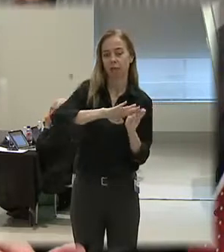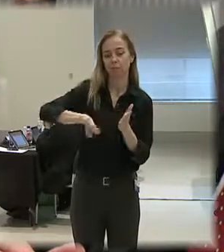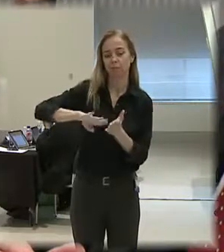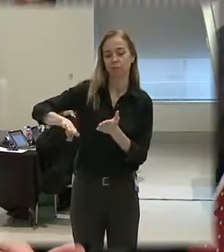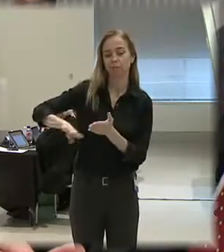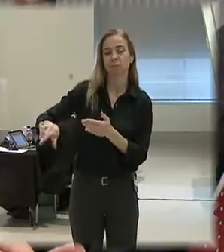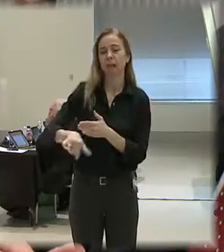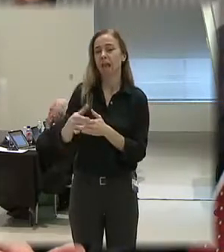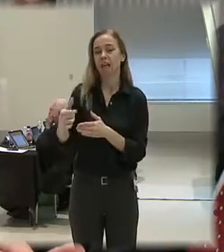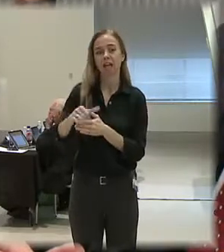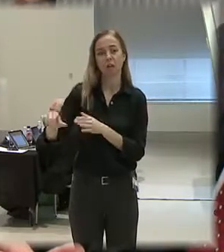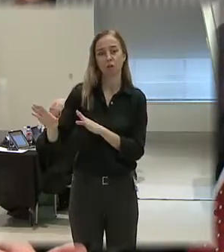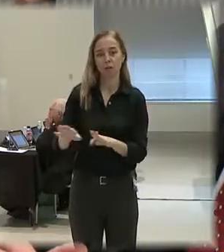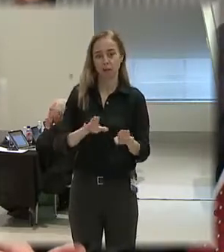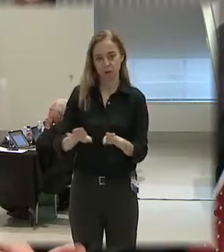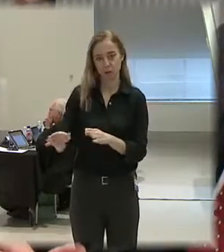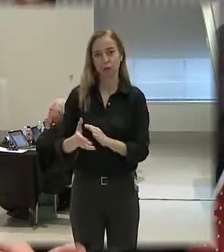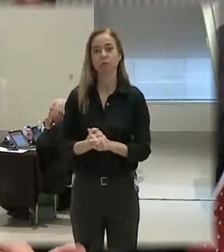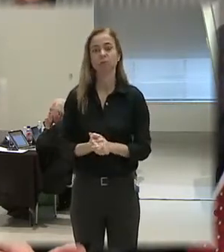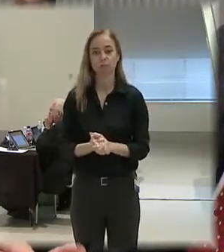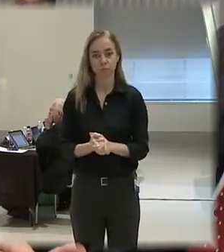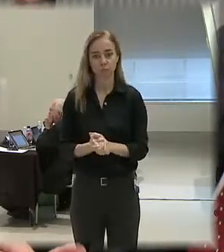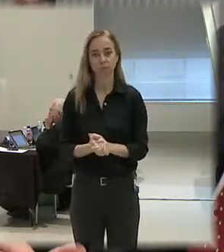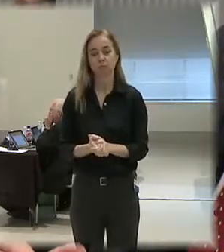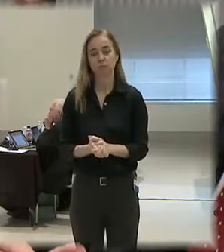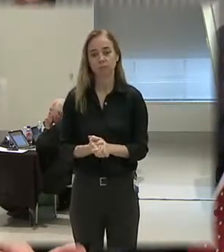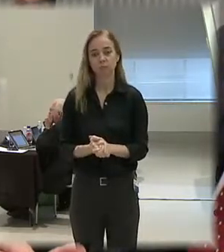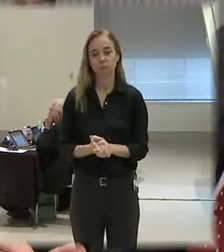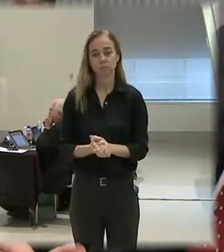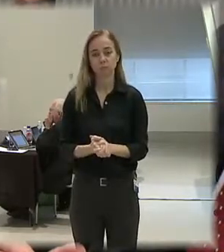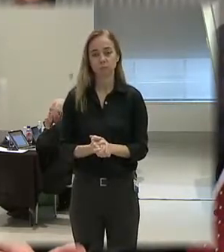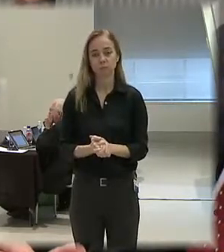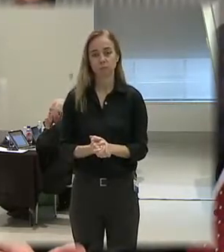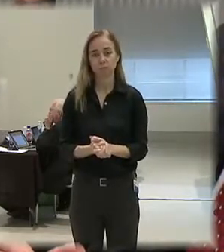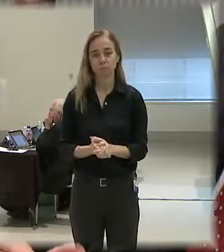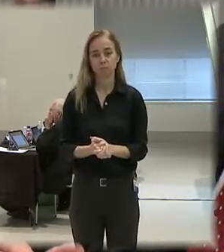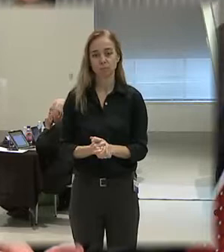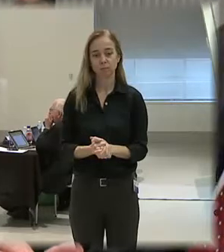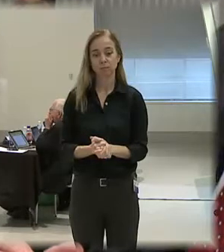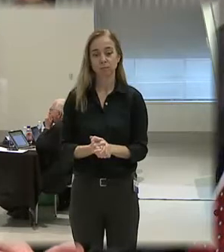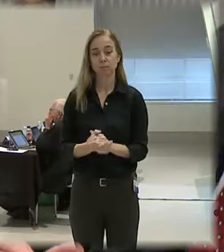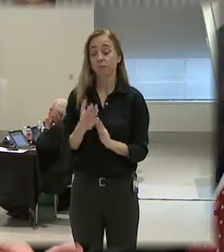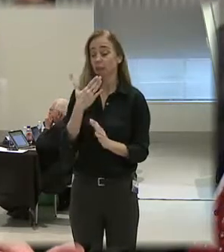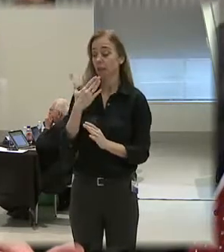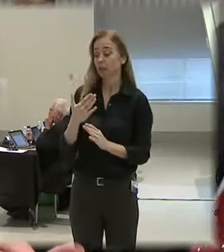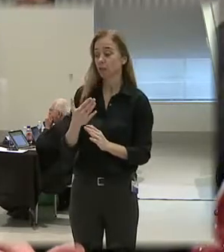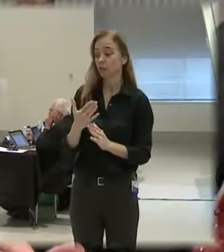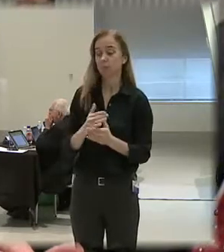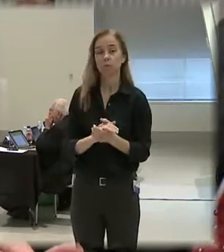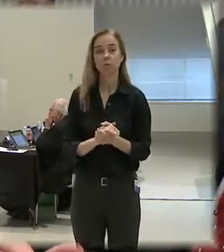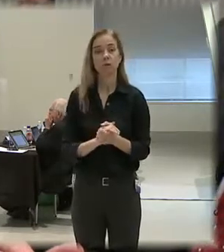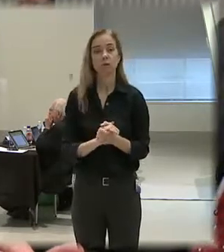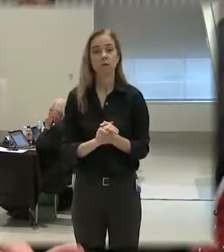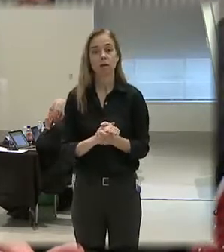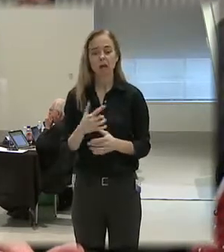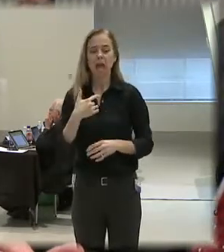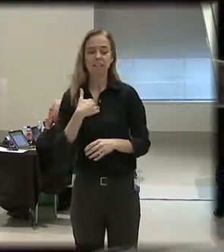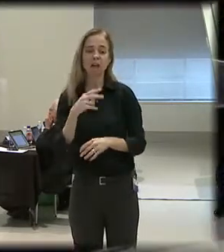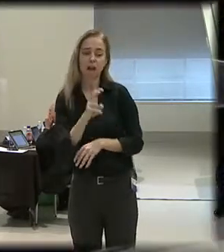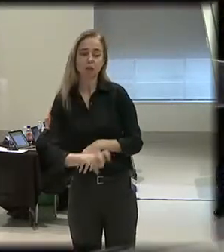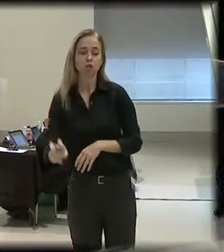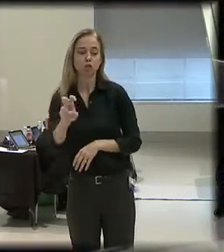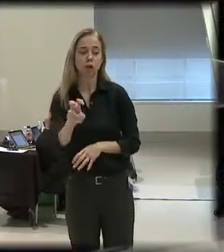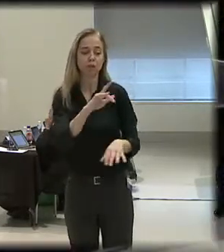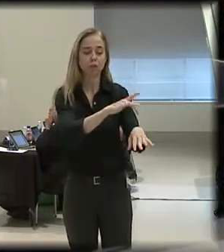all behavior that was conducted by the officer. Thank you very much. Go ahead. As I travel the country